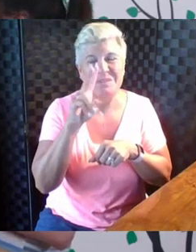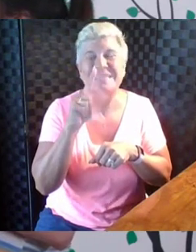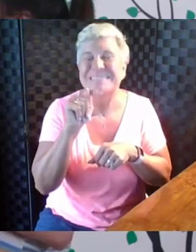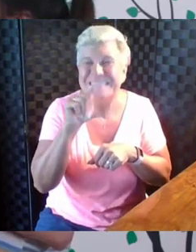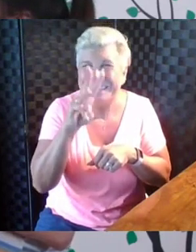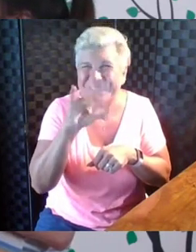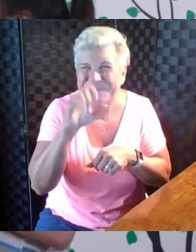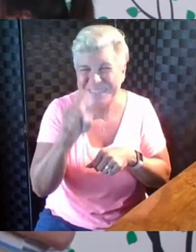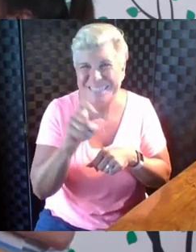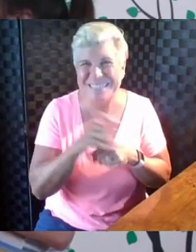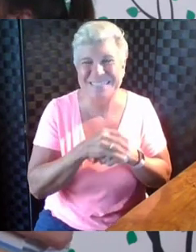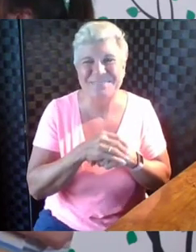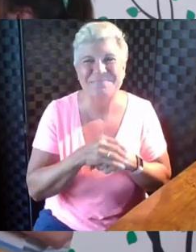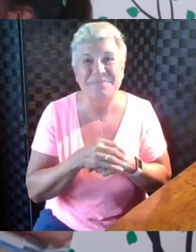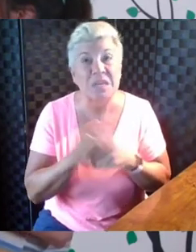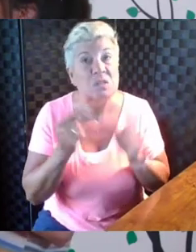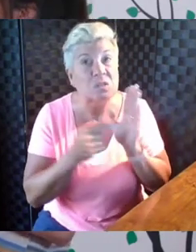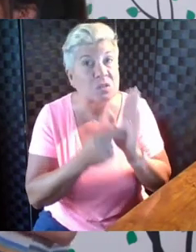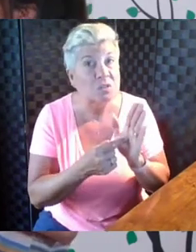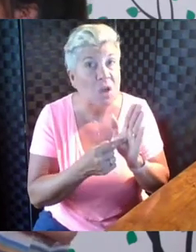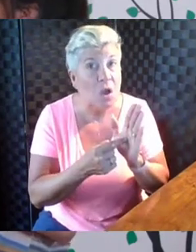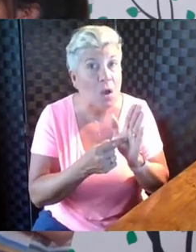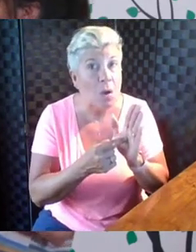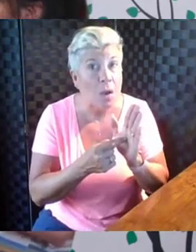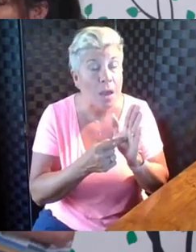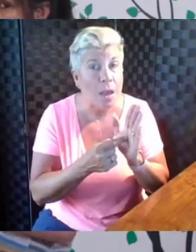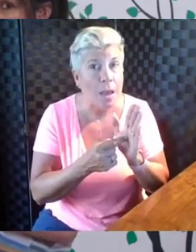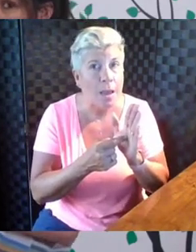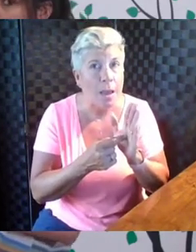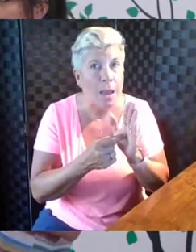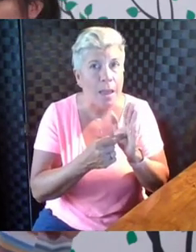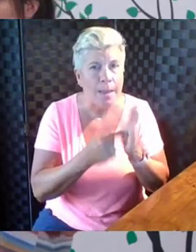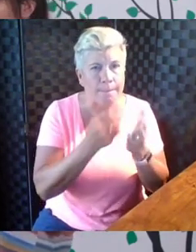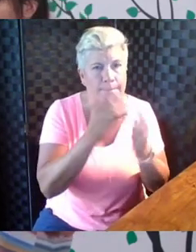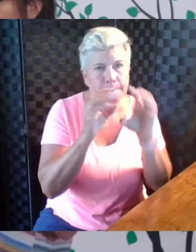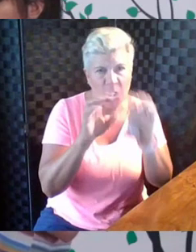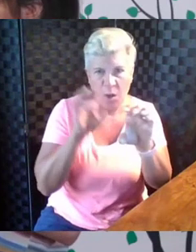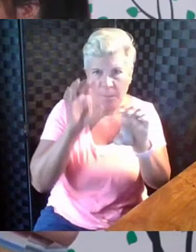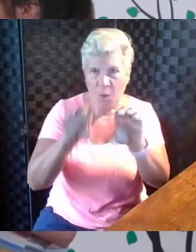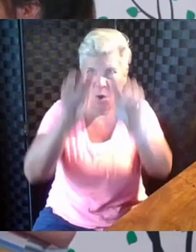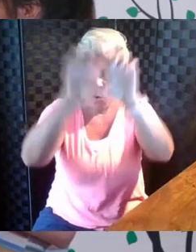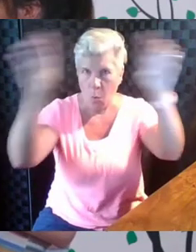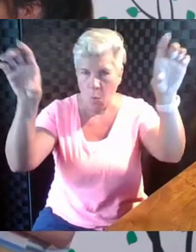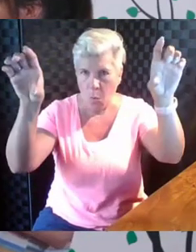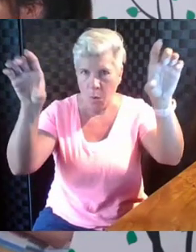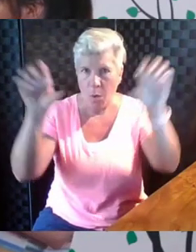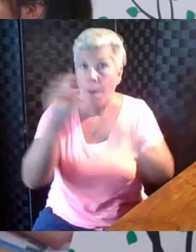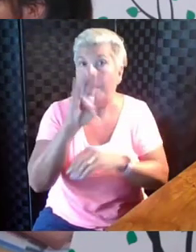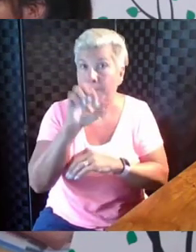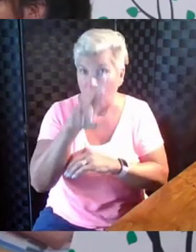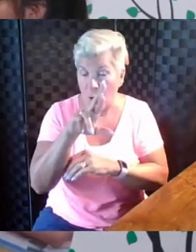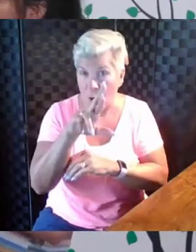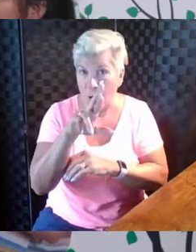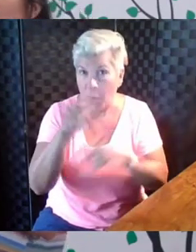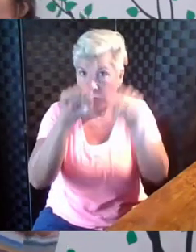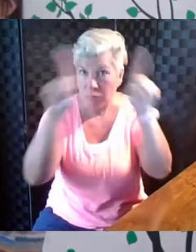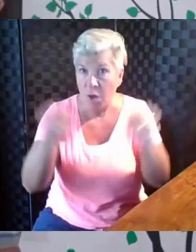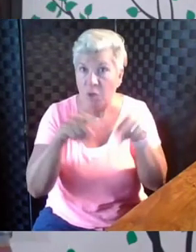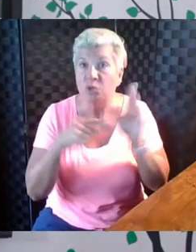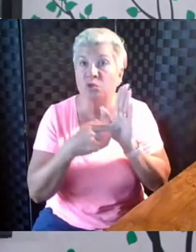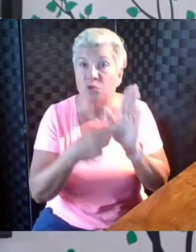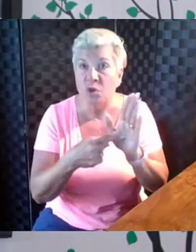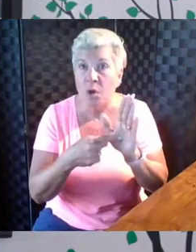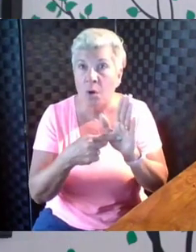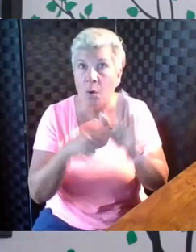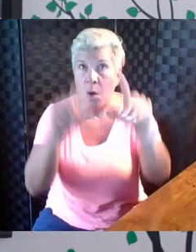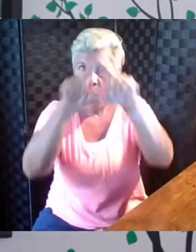of show you that a part whole model or a bar model is really just showing